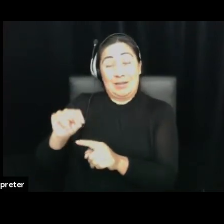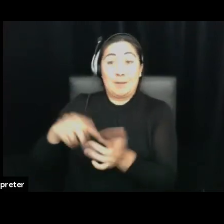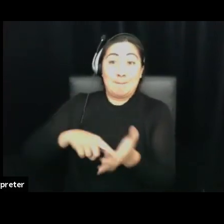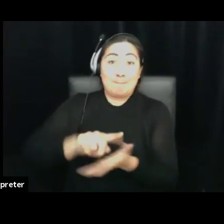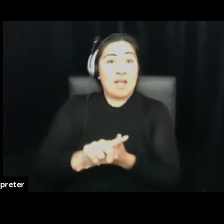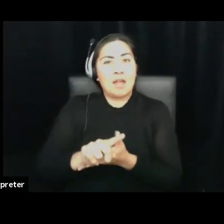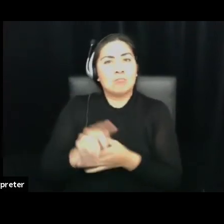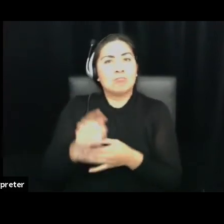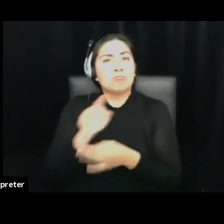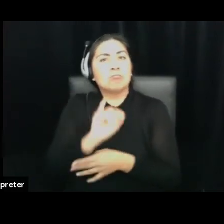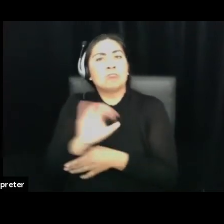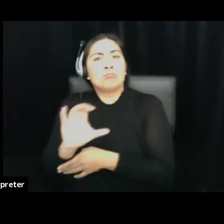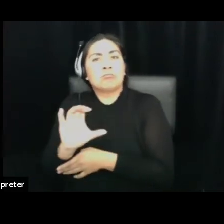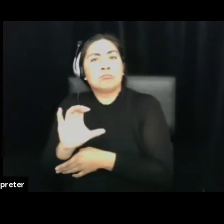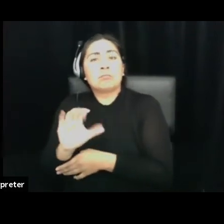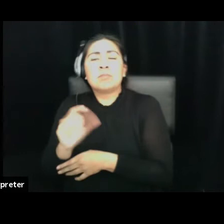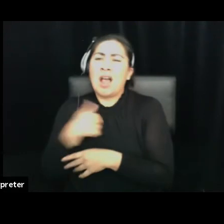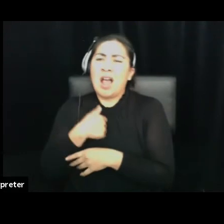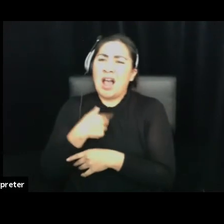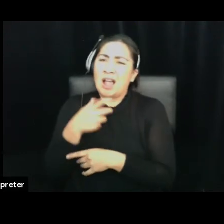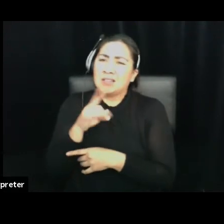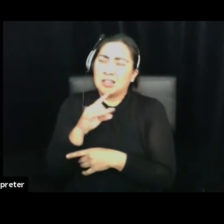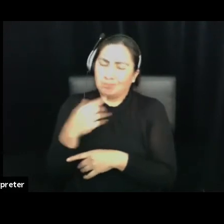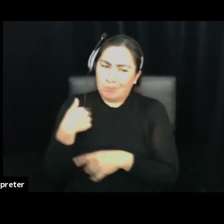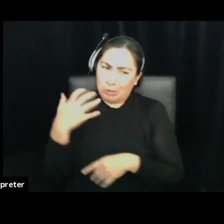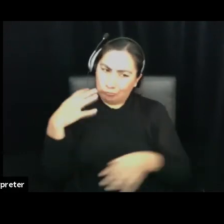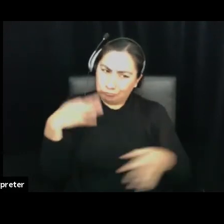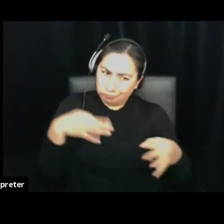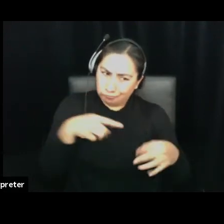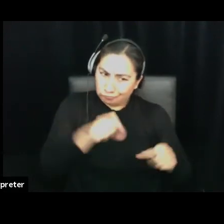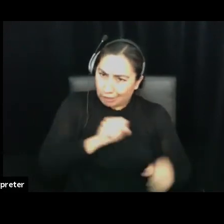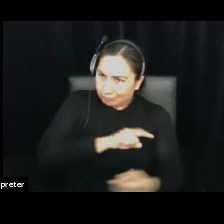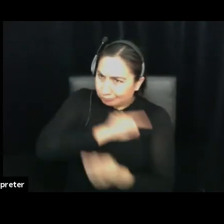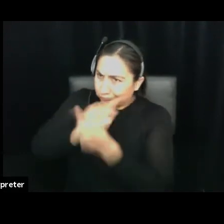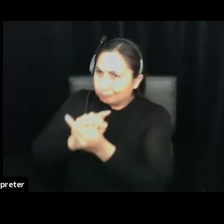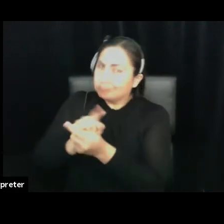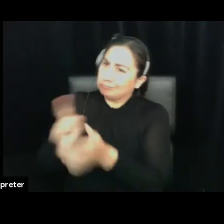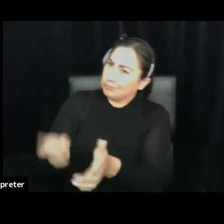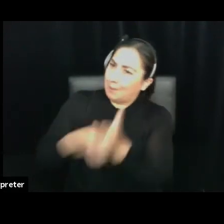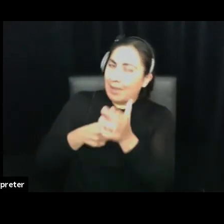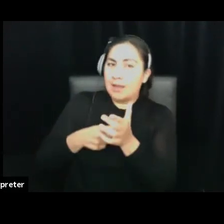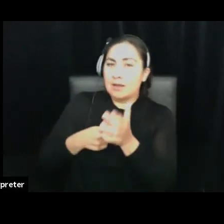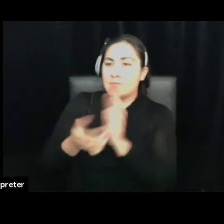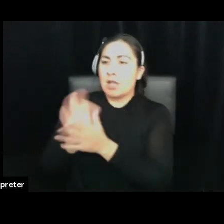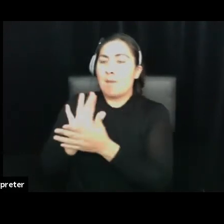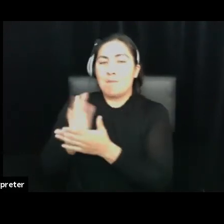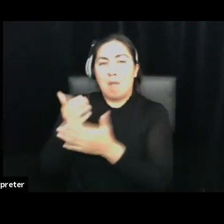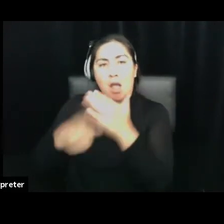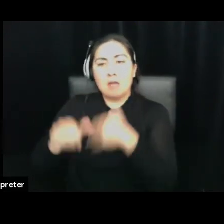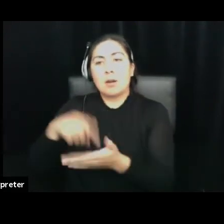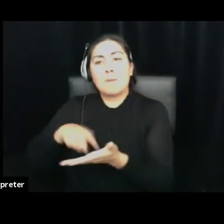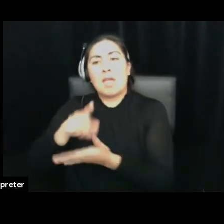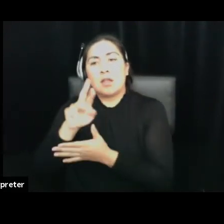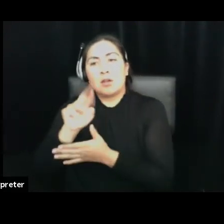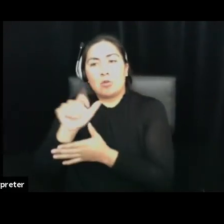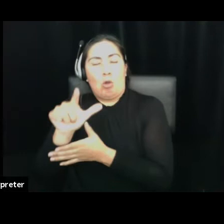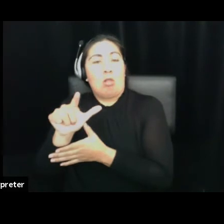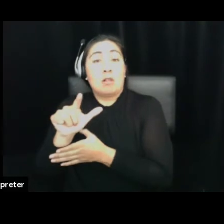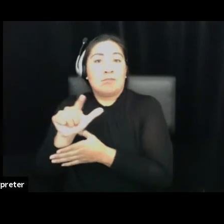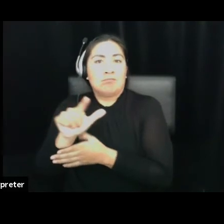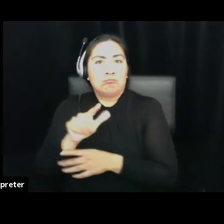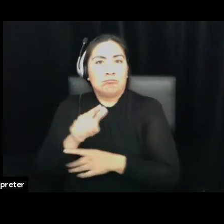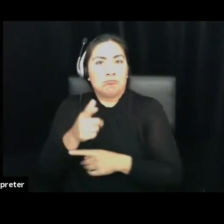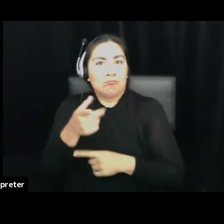into going to them and demanding to be put on payroll, and they did. But I have seen this over and